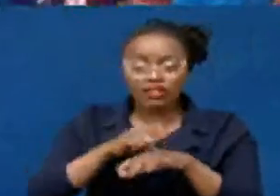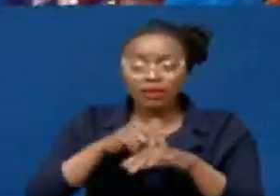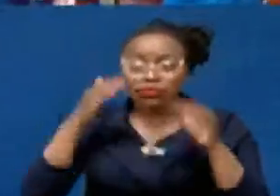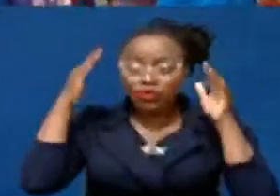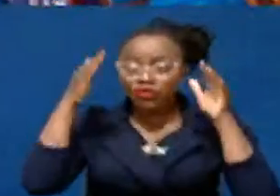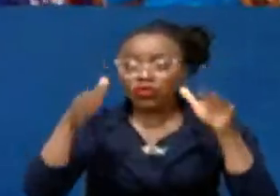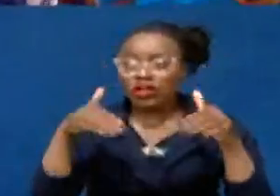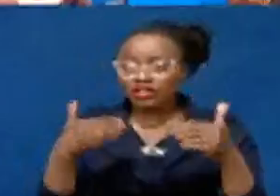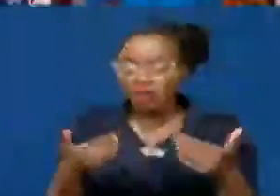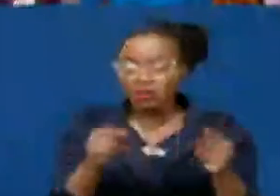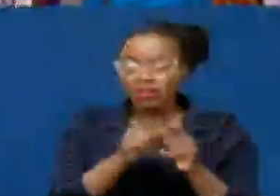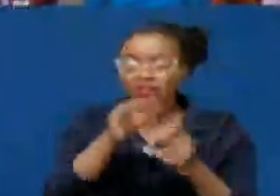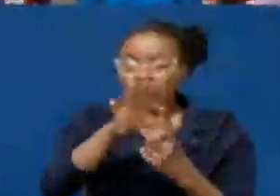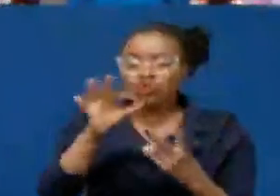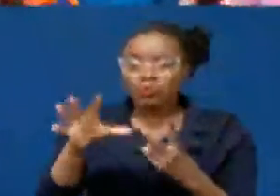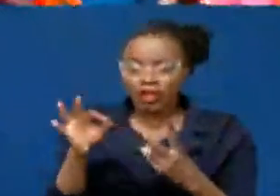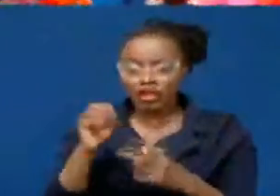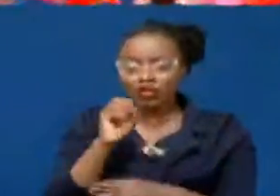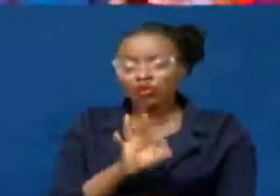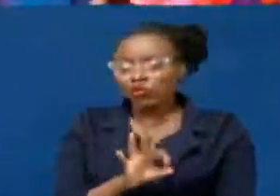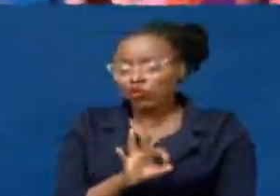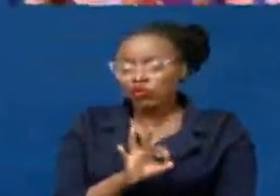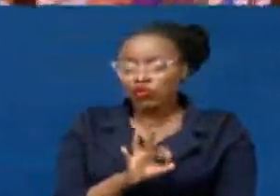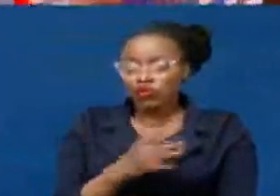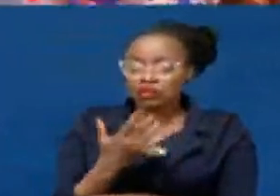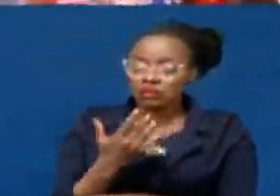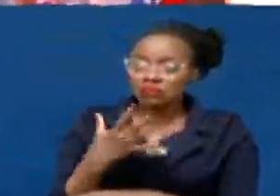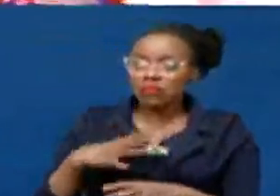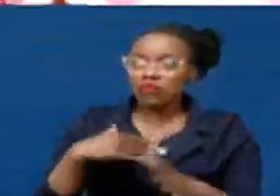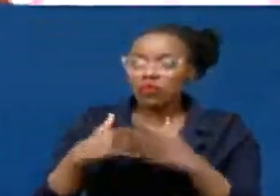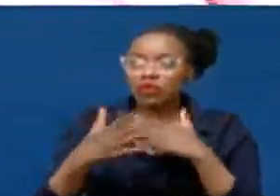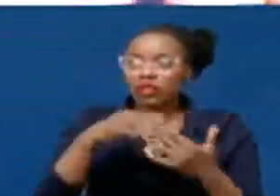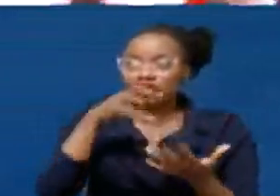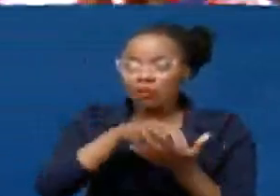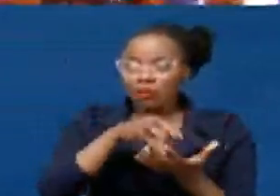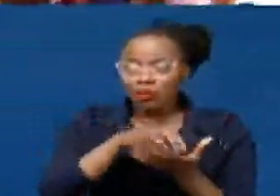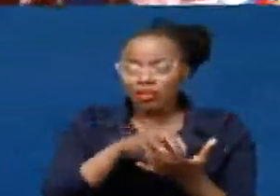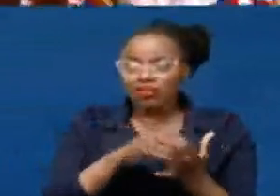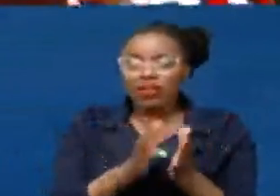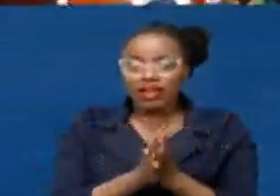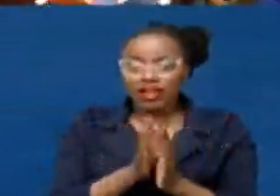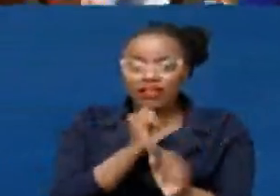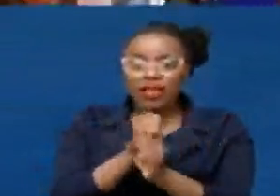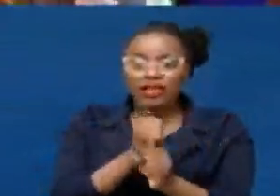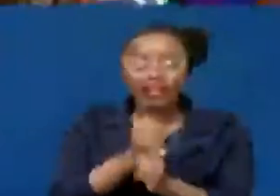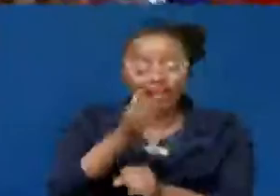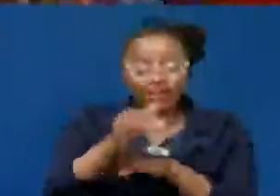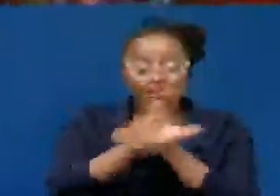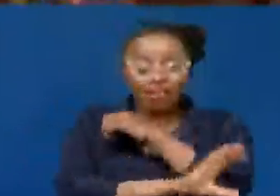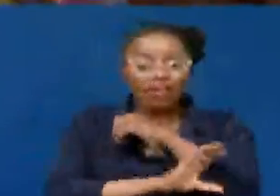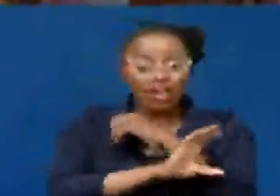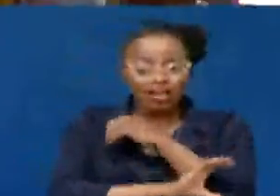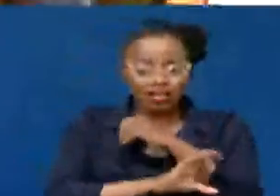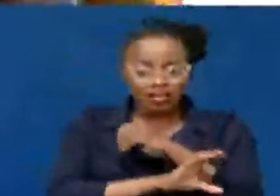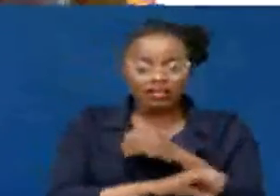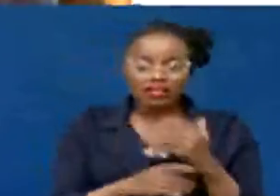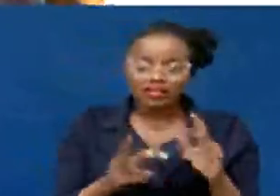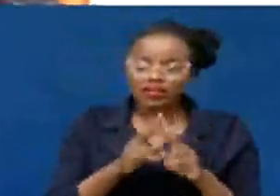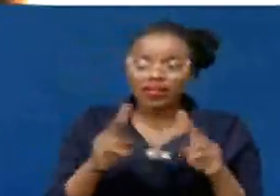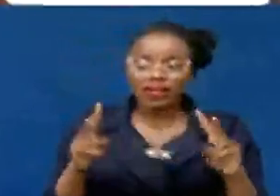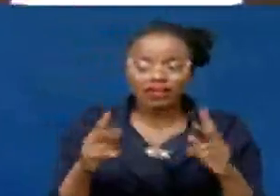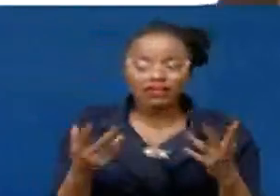how nomination of candidates for whatever position carried out in this country, it's